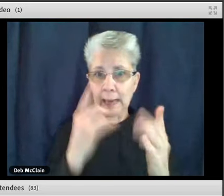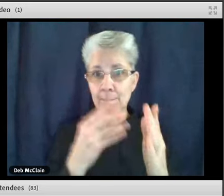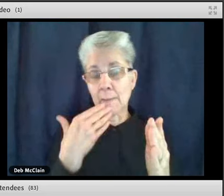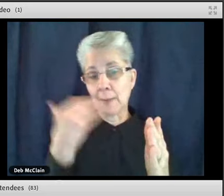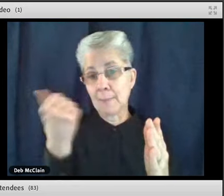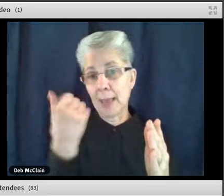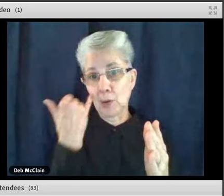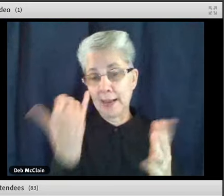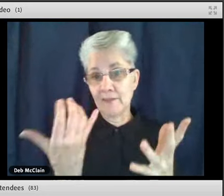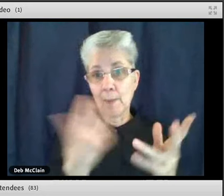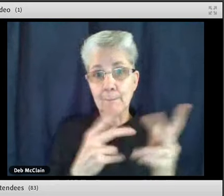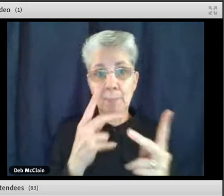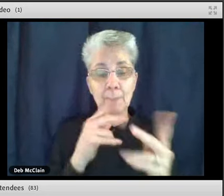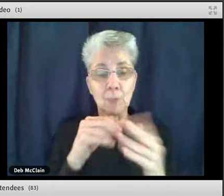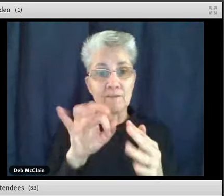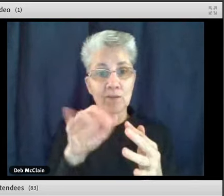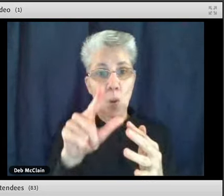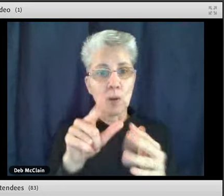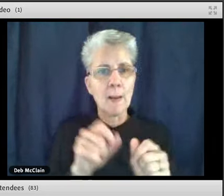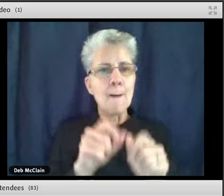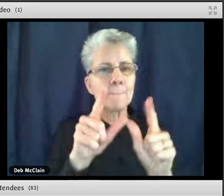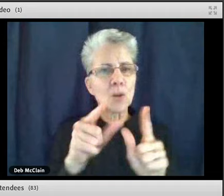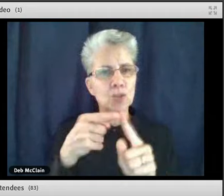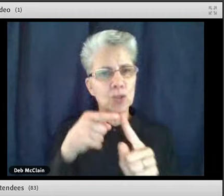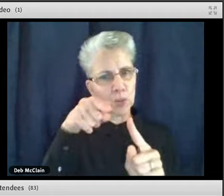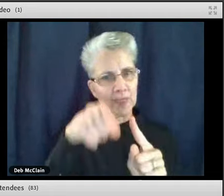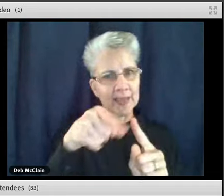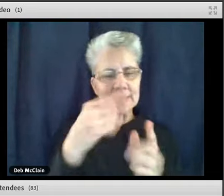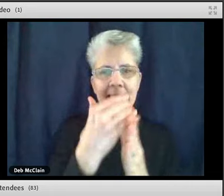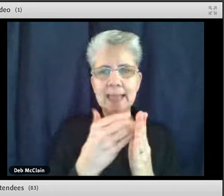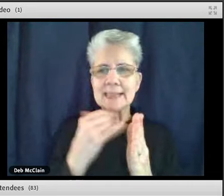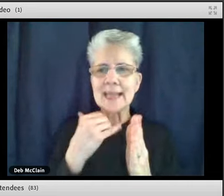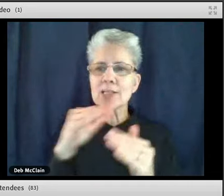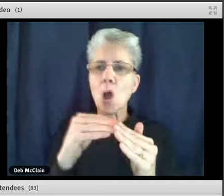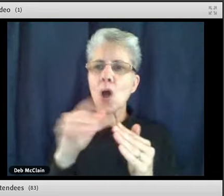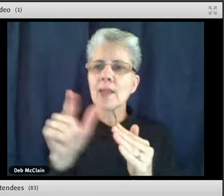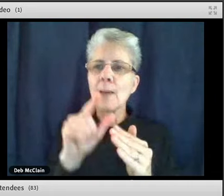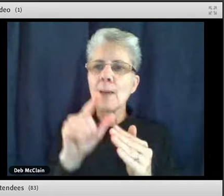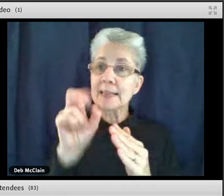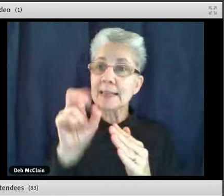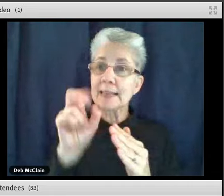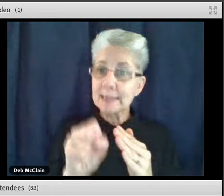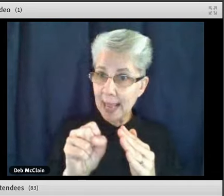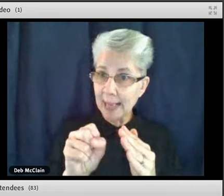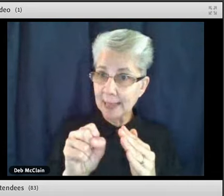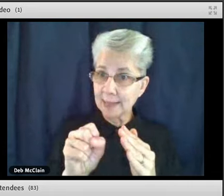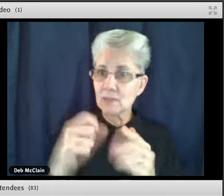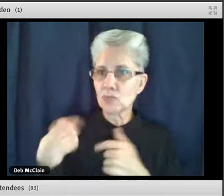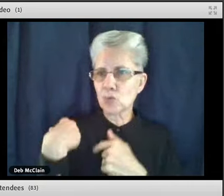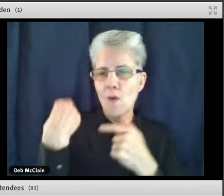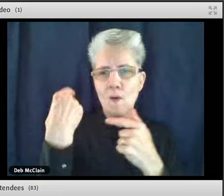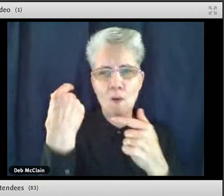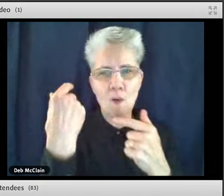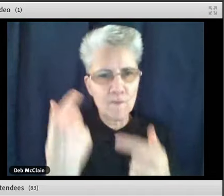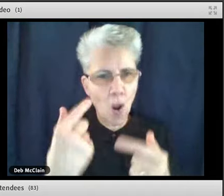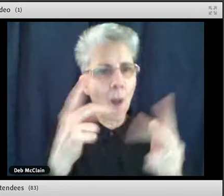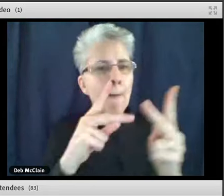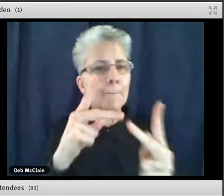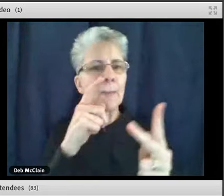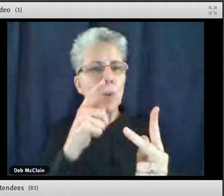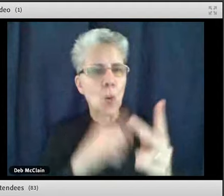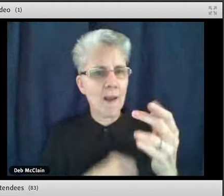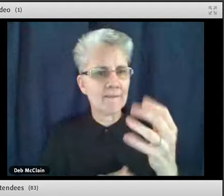connected. There's two that I want to mention that you may not know about, libraries and social media. So they're talking about library